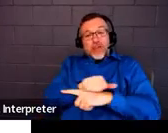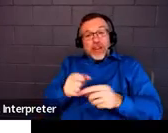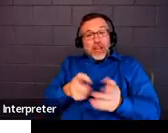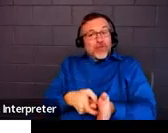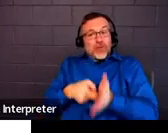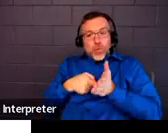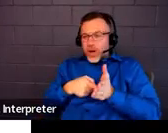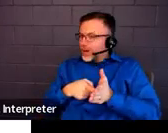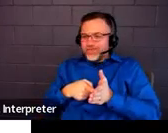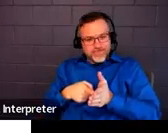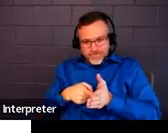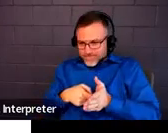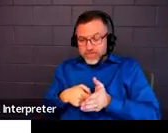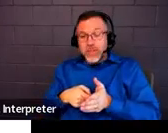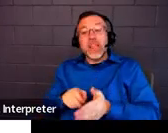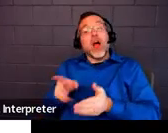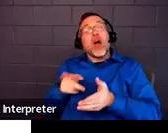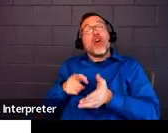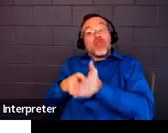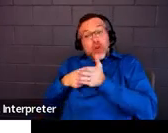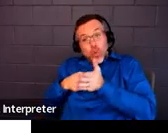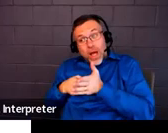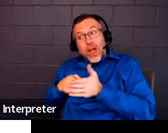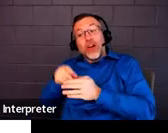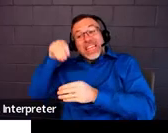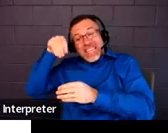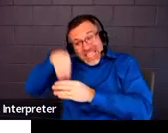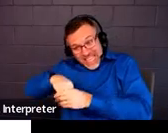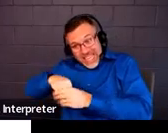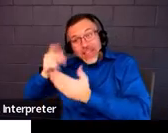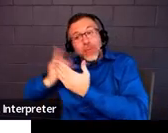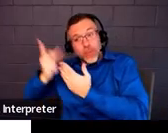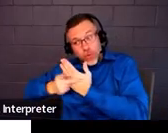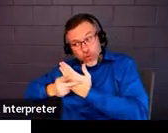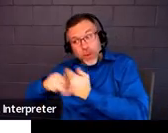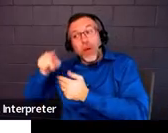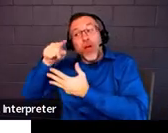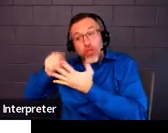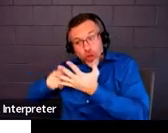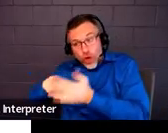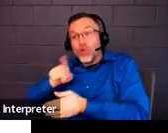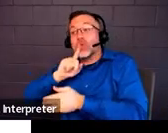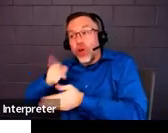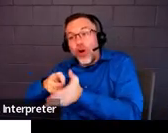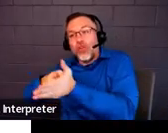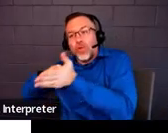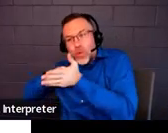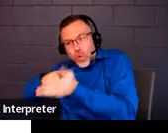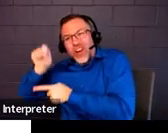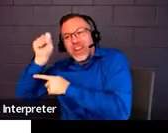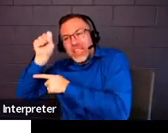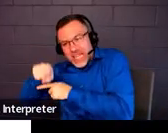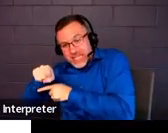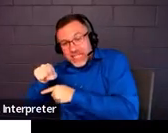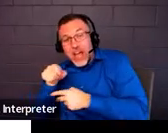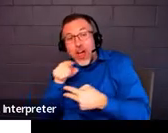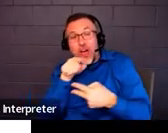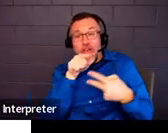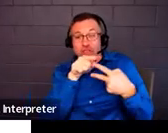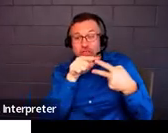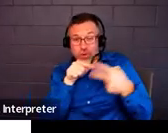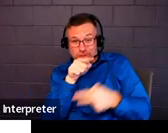are those in the platform. This is an optional training, but it is encouraged for new test